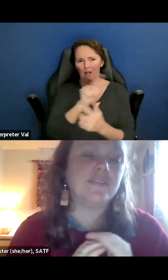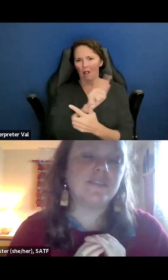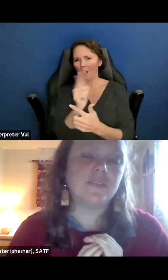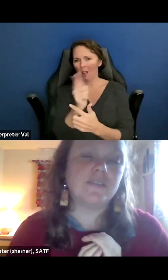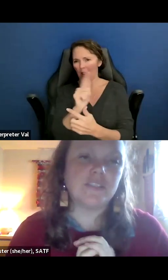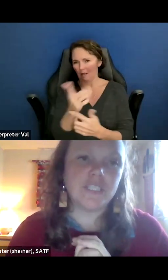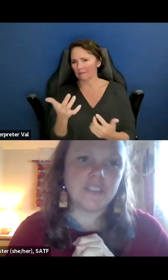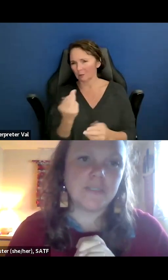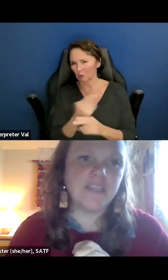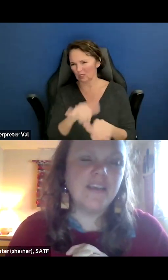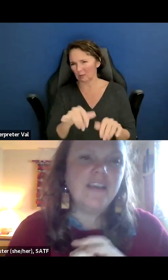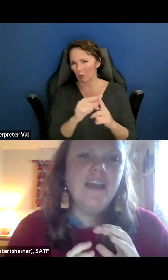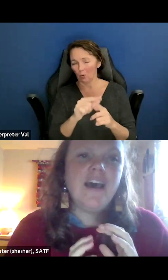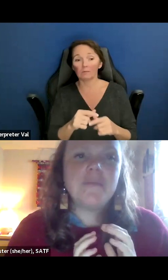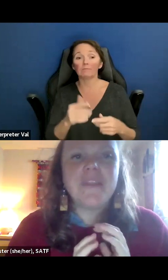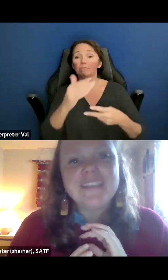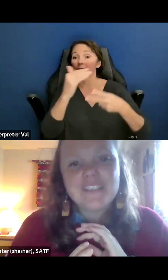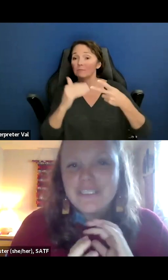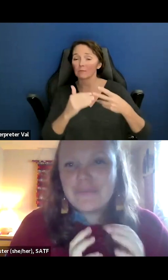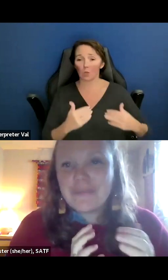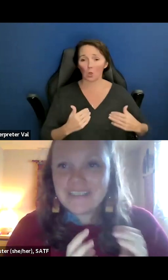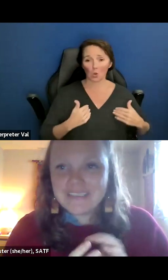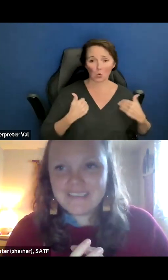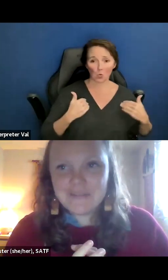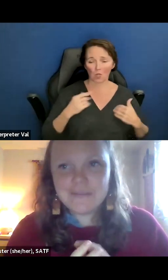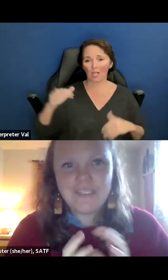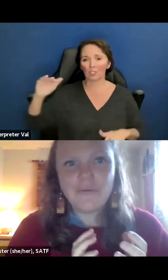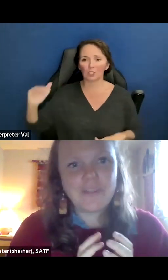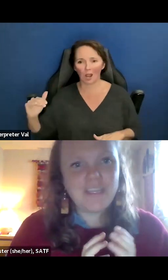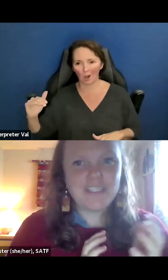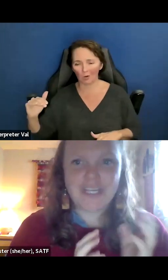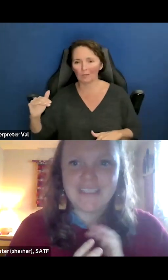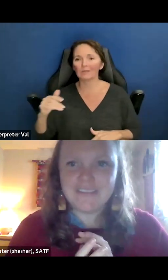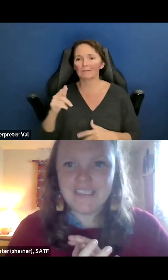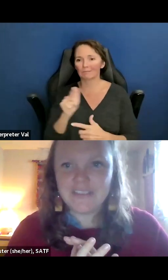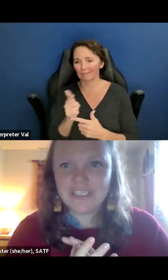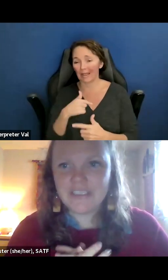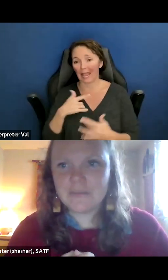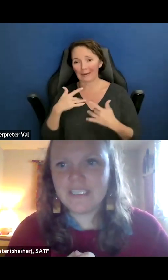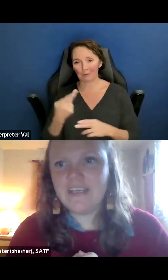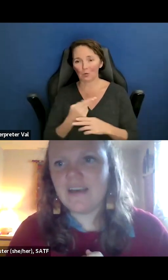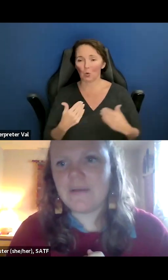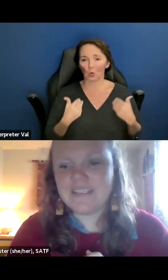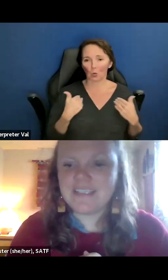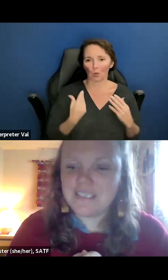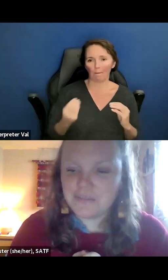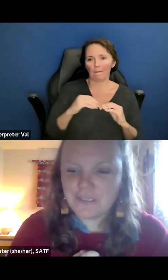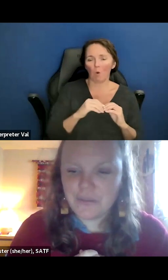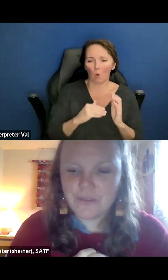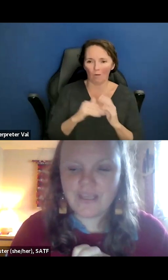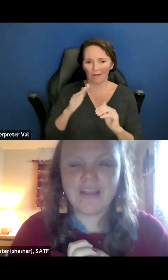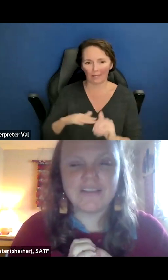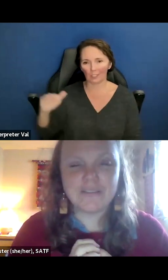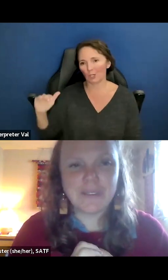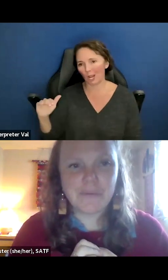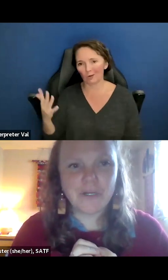hear us use those interchangeably. Additionally, you might hear us use youth and child interchangeably. I tend to use